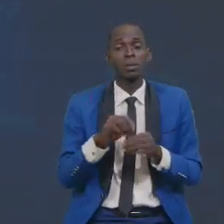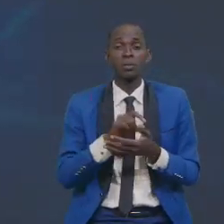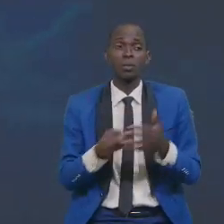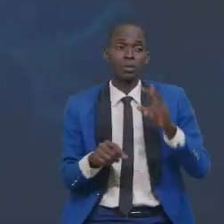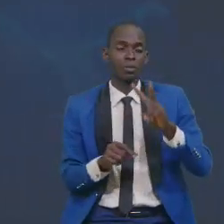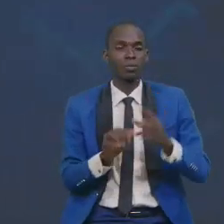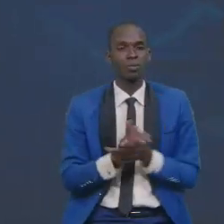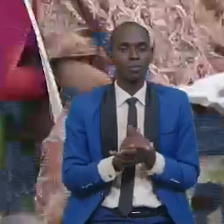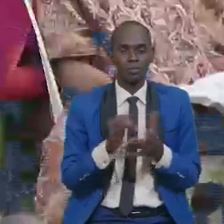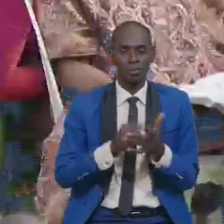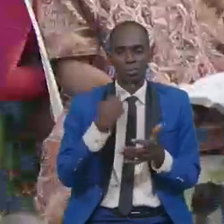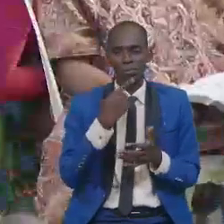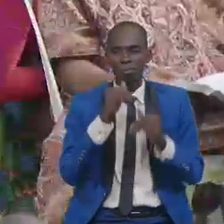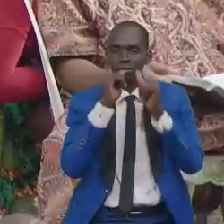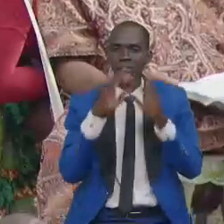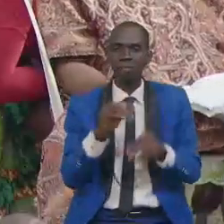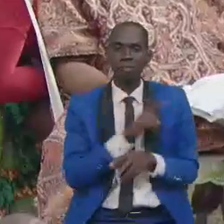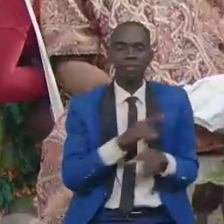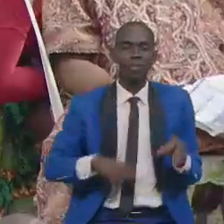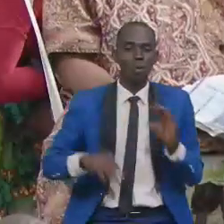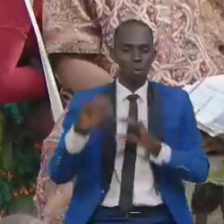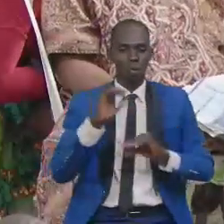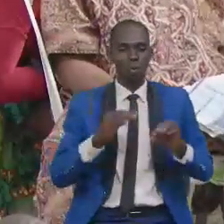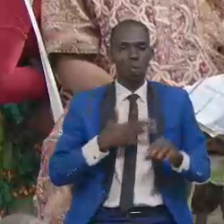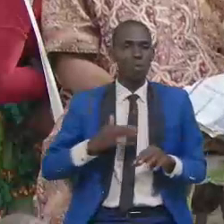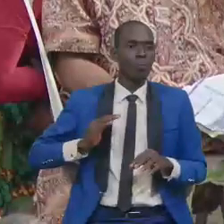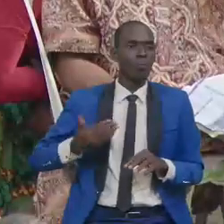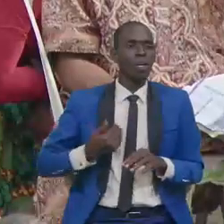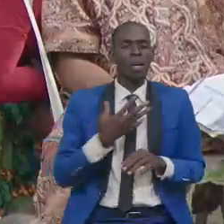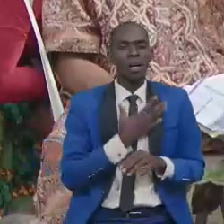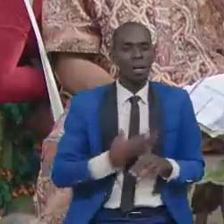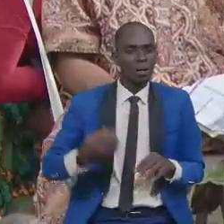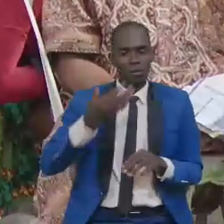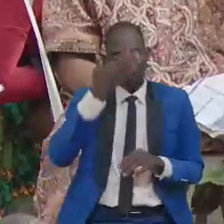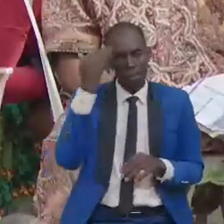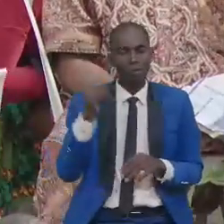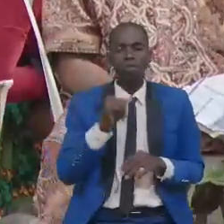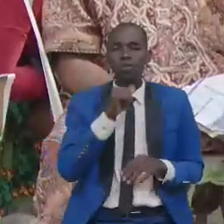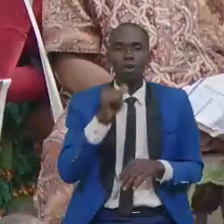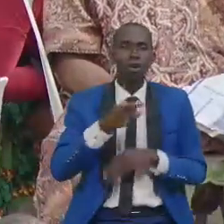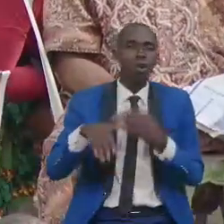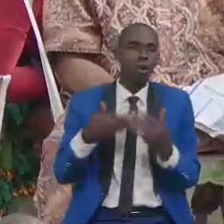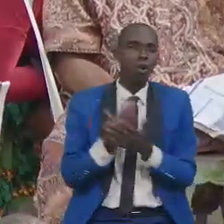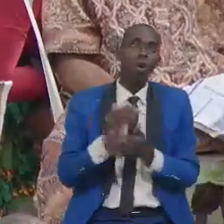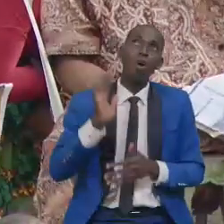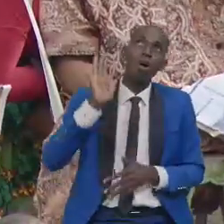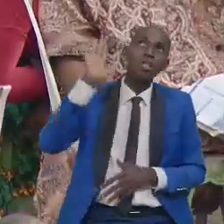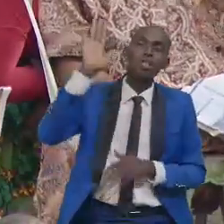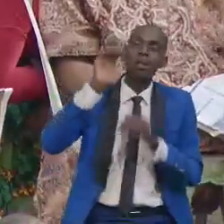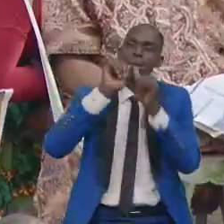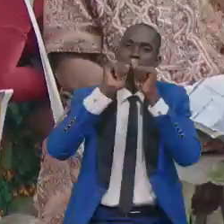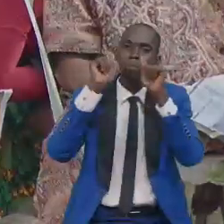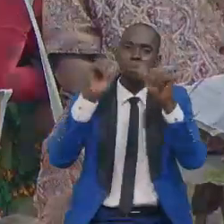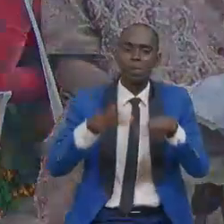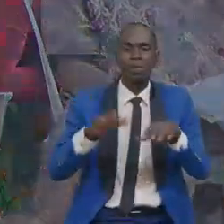says bless the Lord O my soul and forget not all his benefits what are the